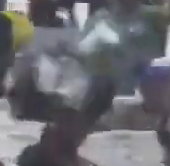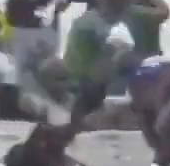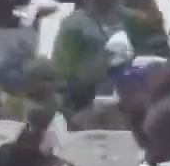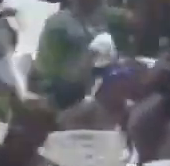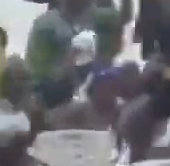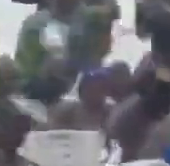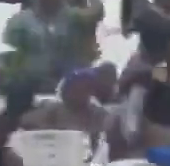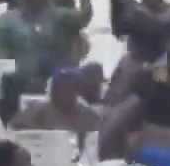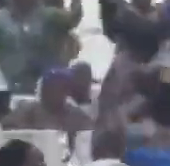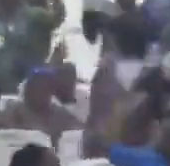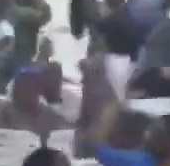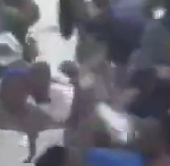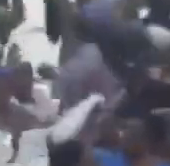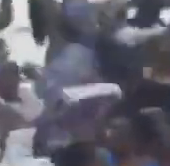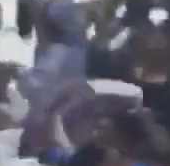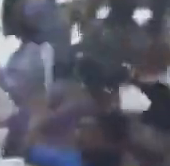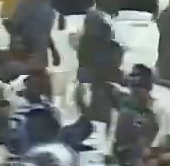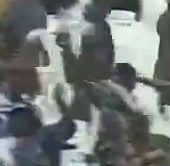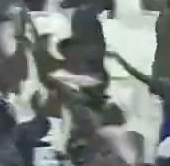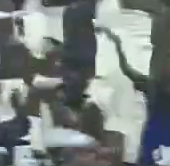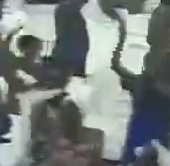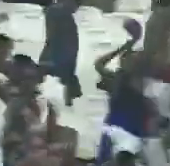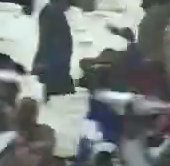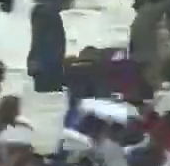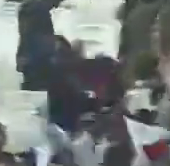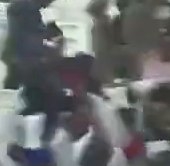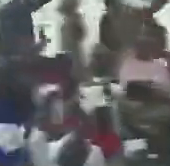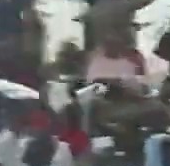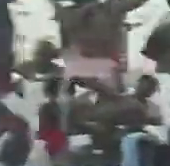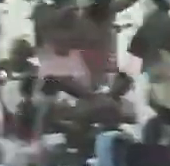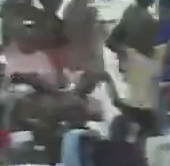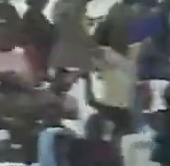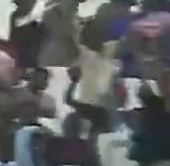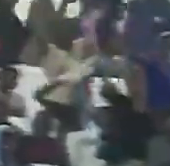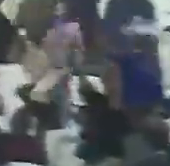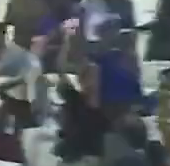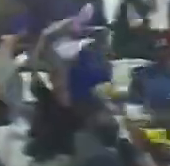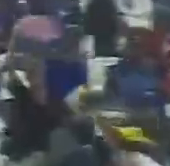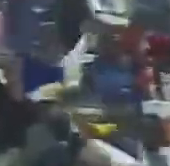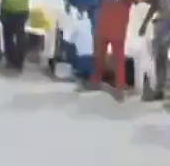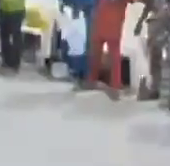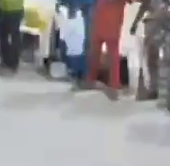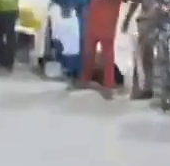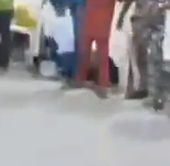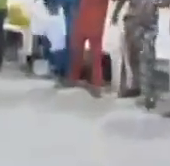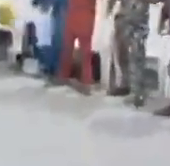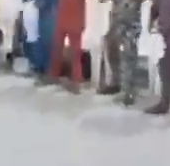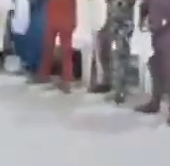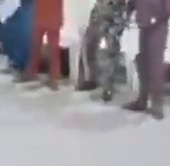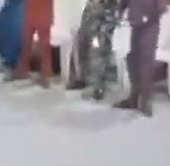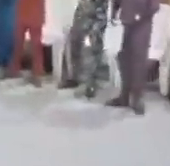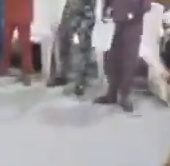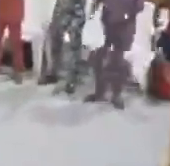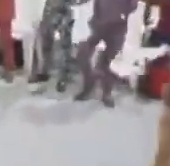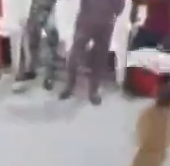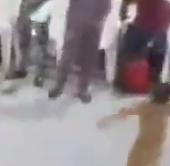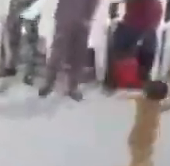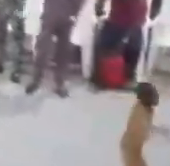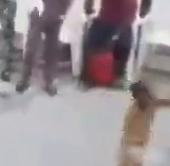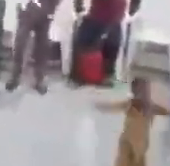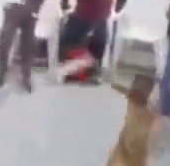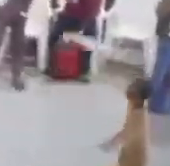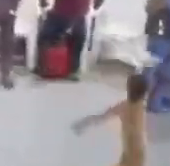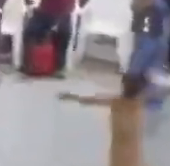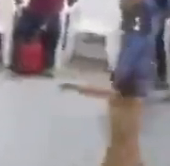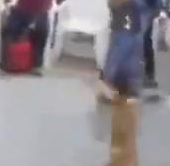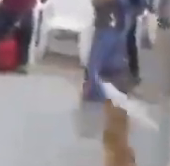mountain tops. Ẹ ó ti wà lórí òkè ńlá. Shout one more big hallelujah.